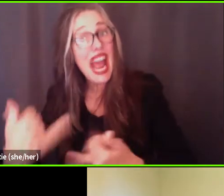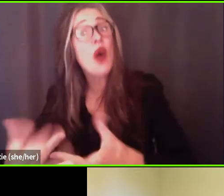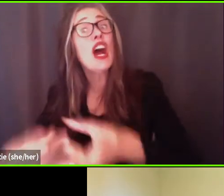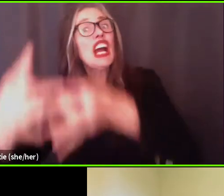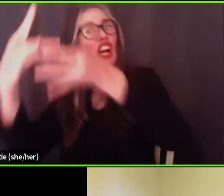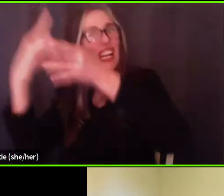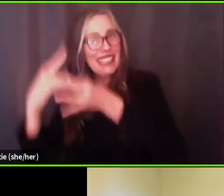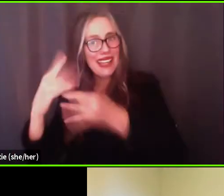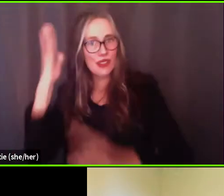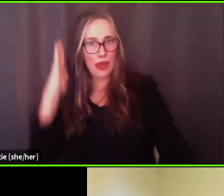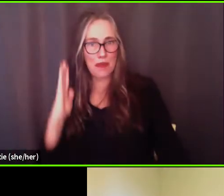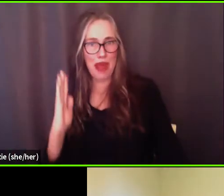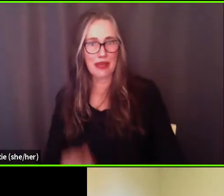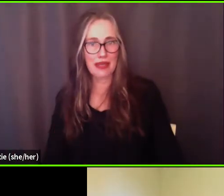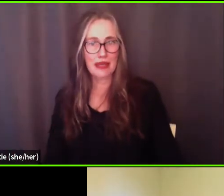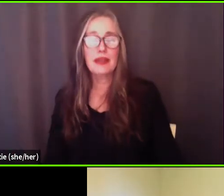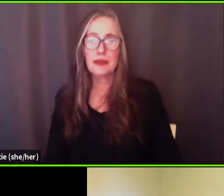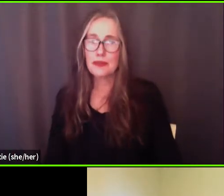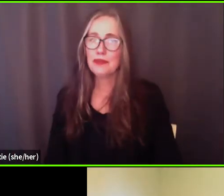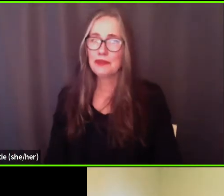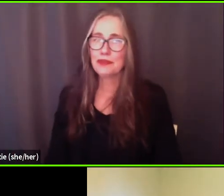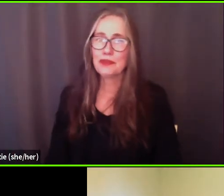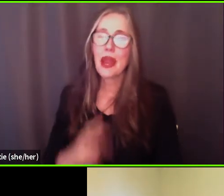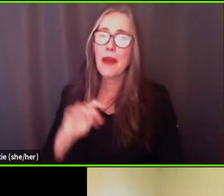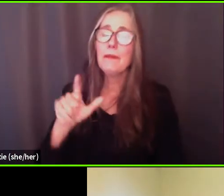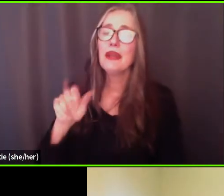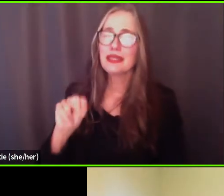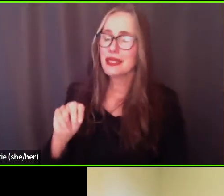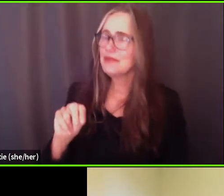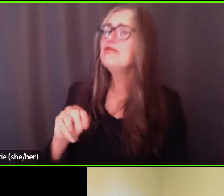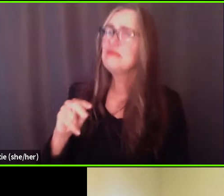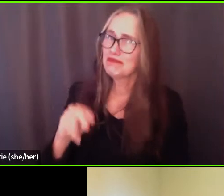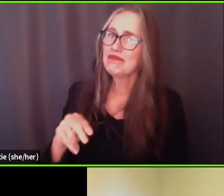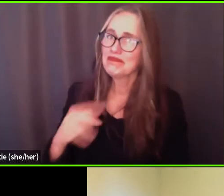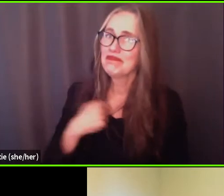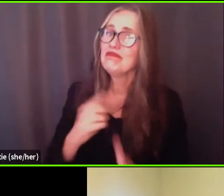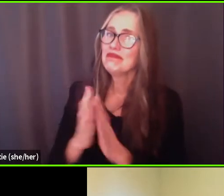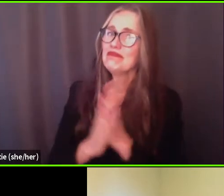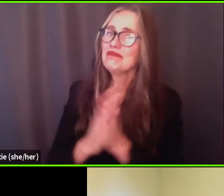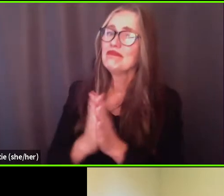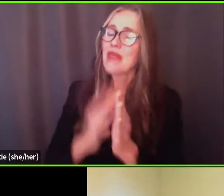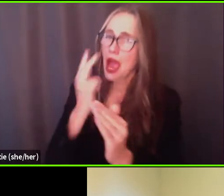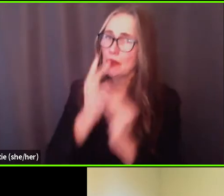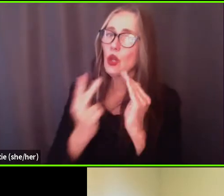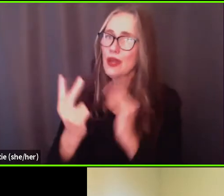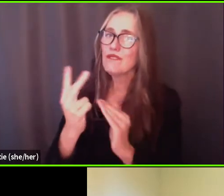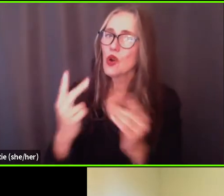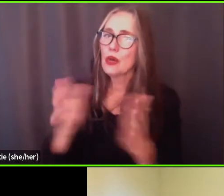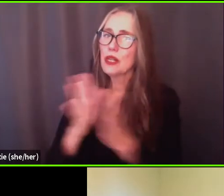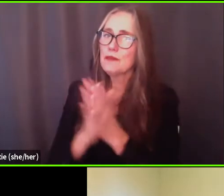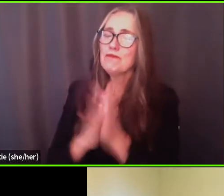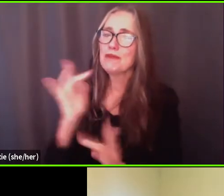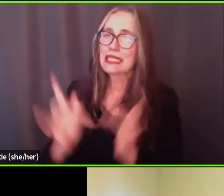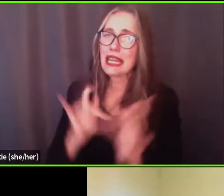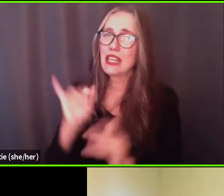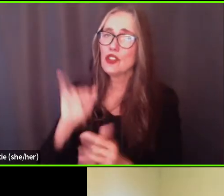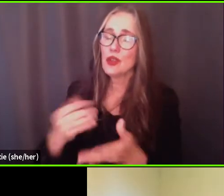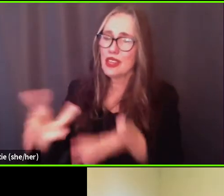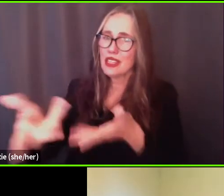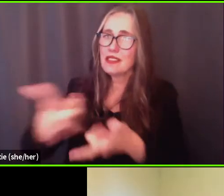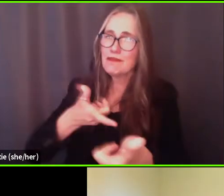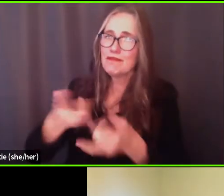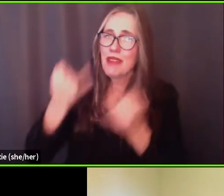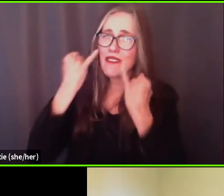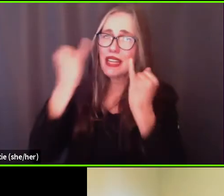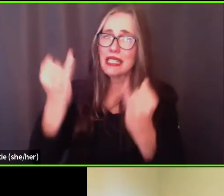great so i'm looking forward to the exchange as well and so let me sort of offer up the first question osagi we spent a fair bit of time over the course of the